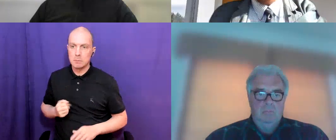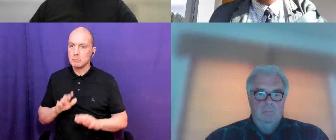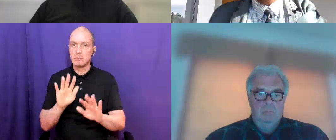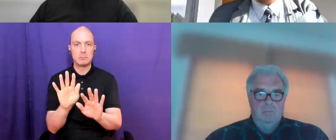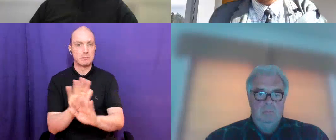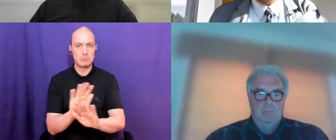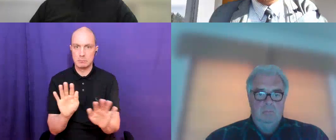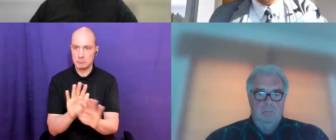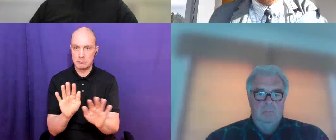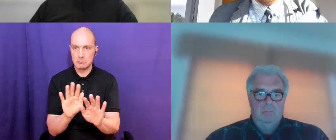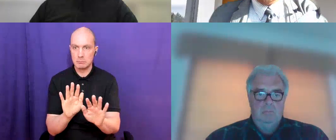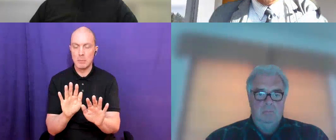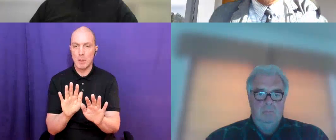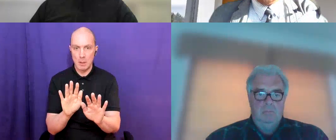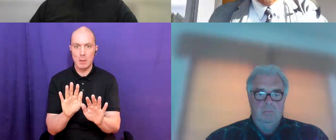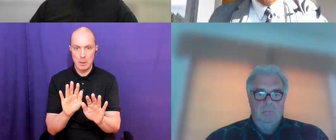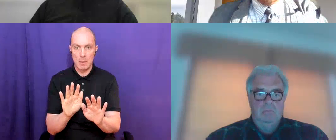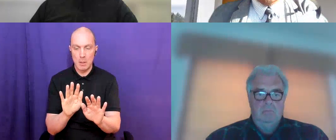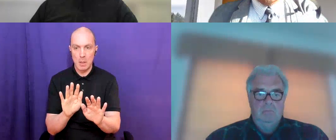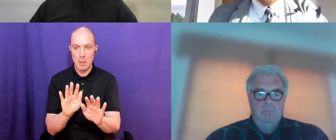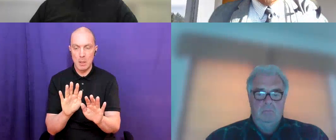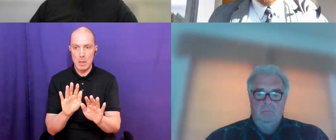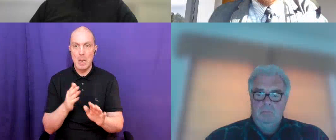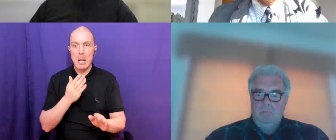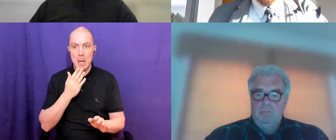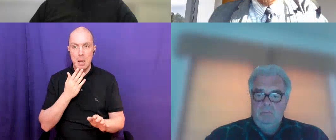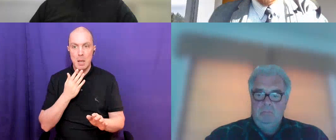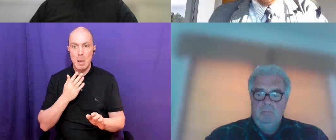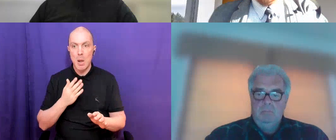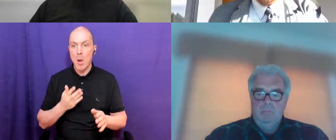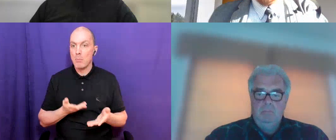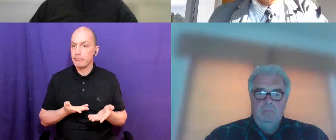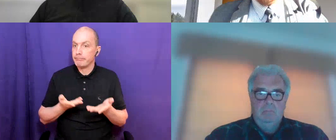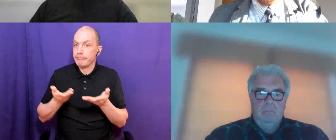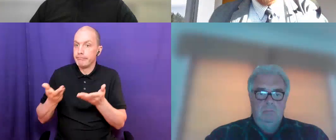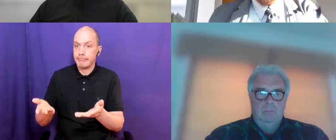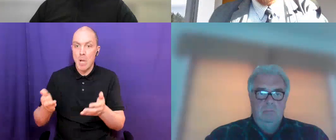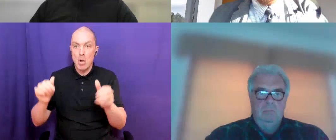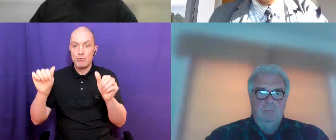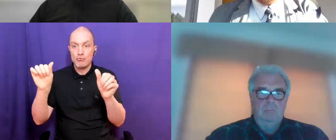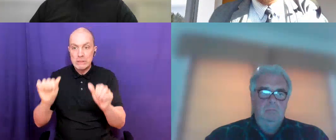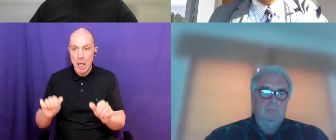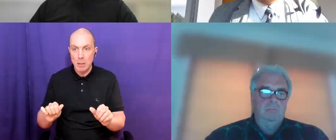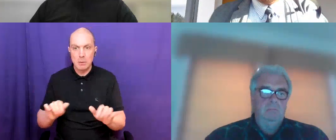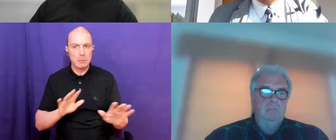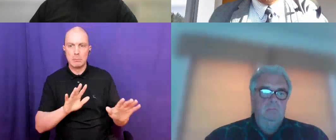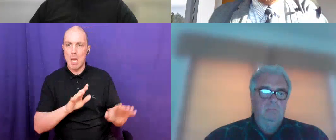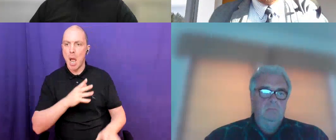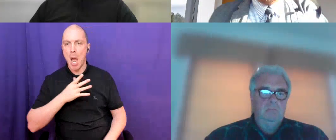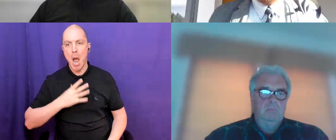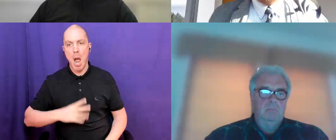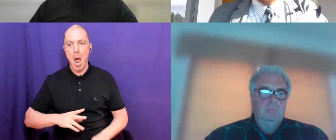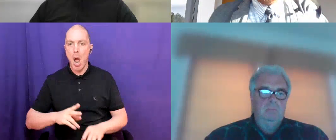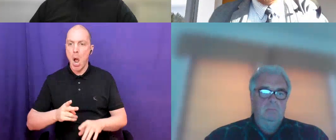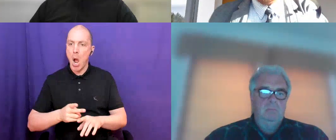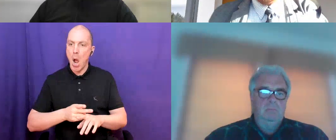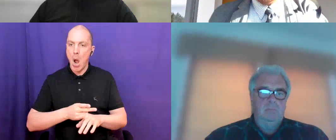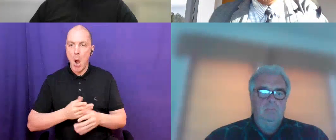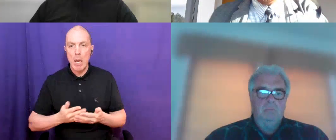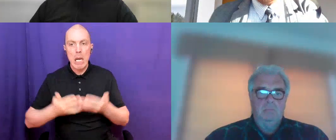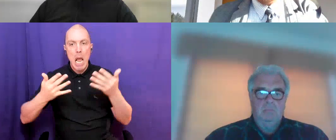I've discussed the result with you before raising these issues or requesting a recount. approach a member of the election team or